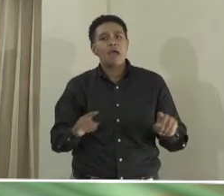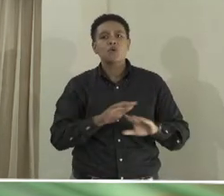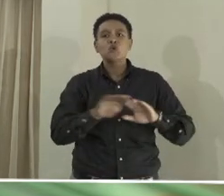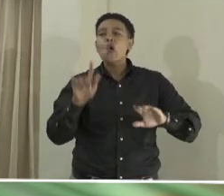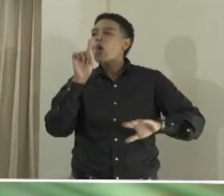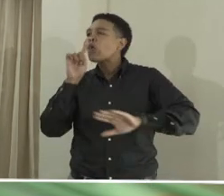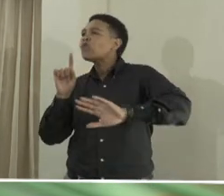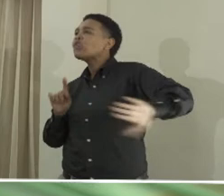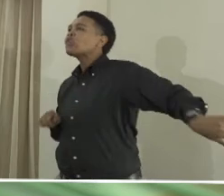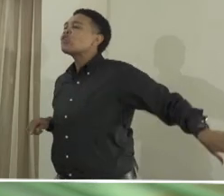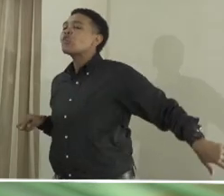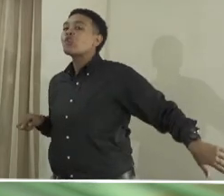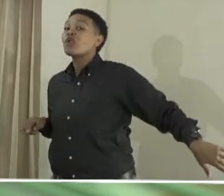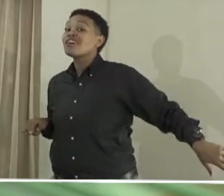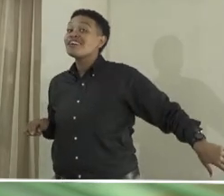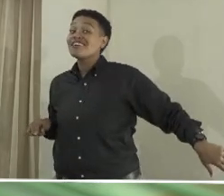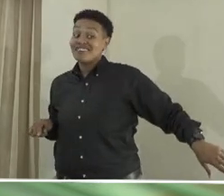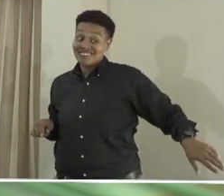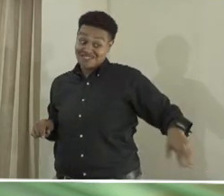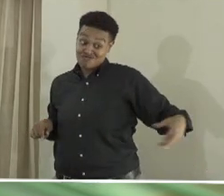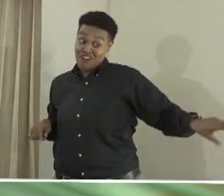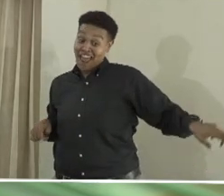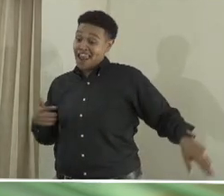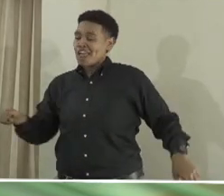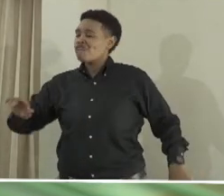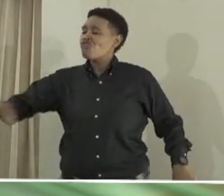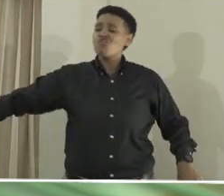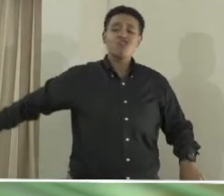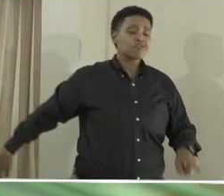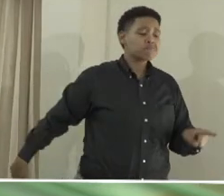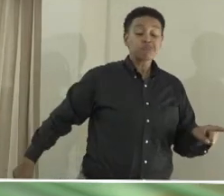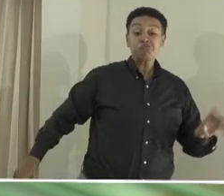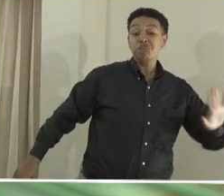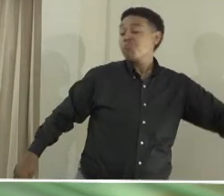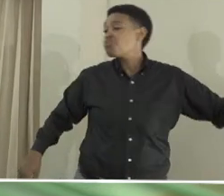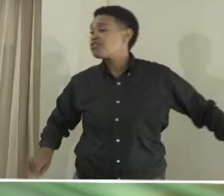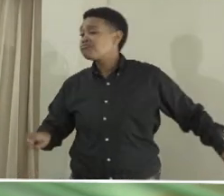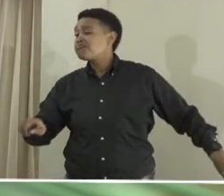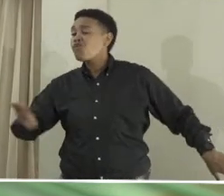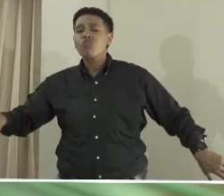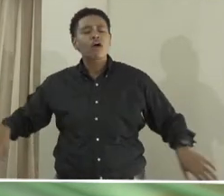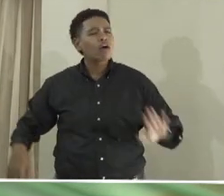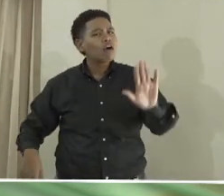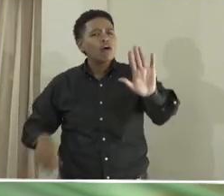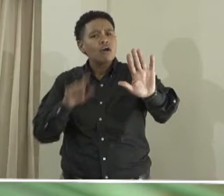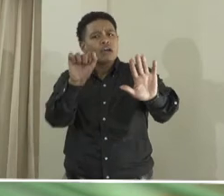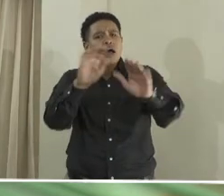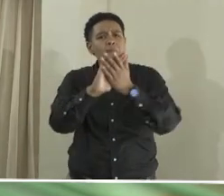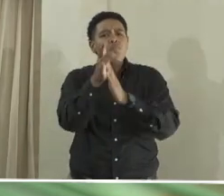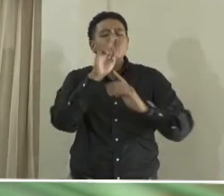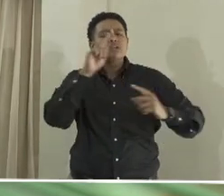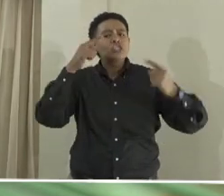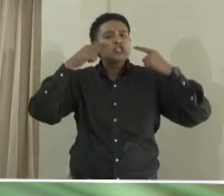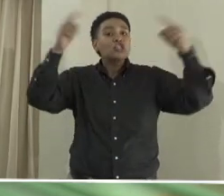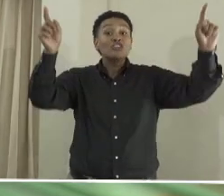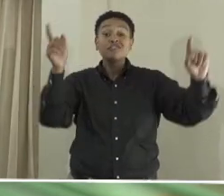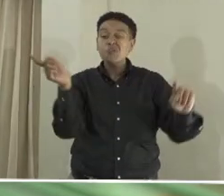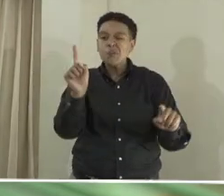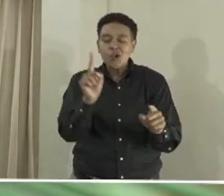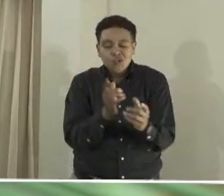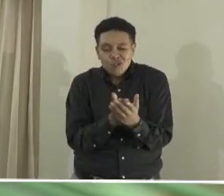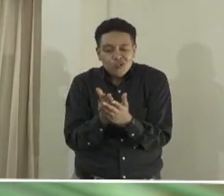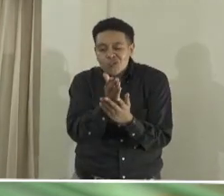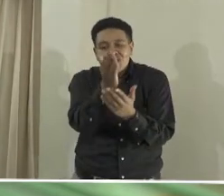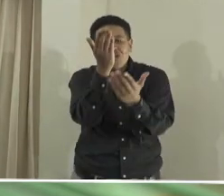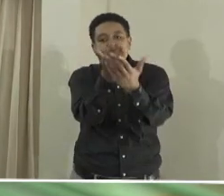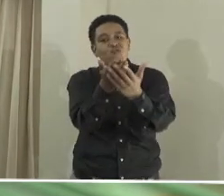it to the right or to the left, that you may be successful wherever